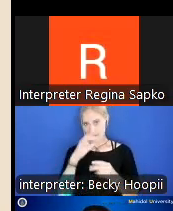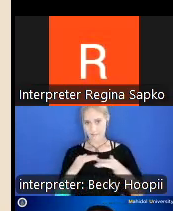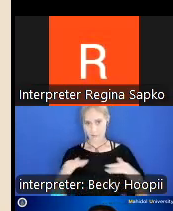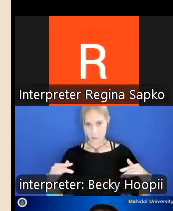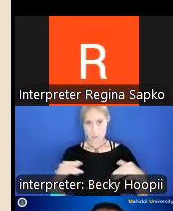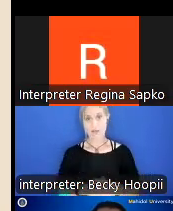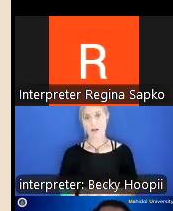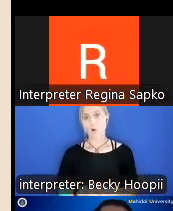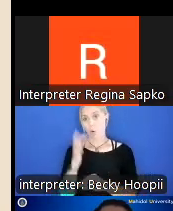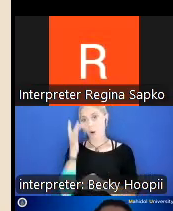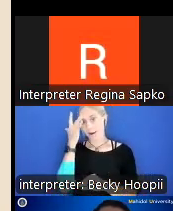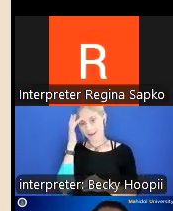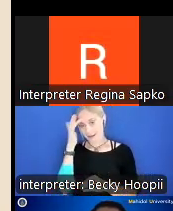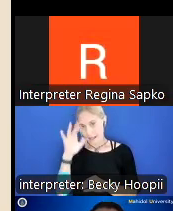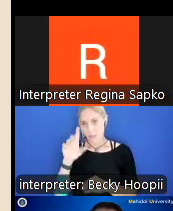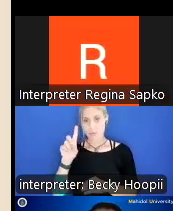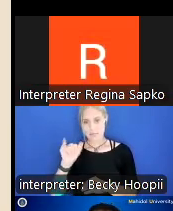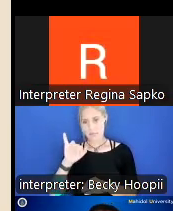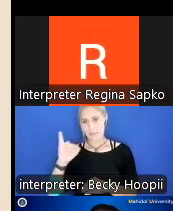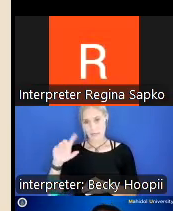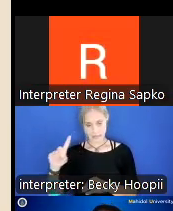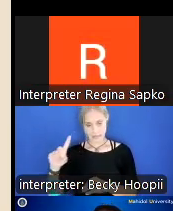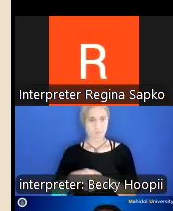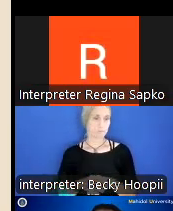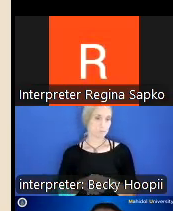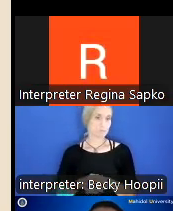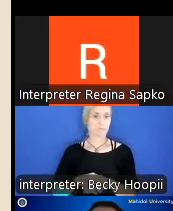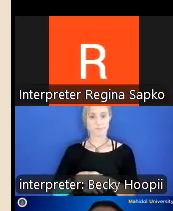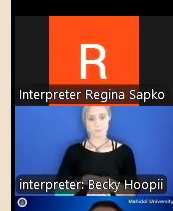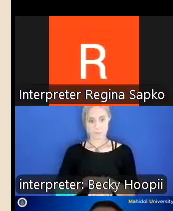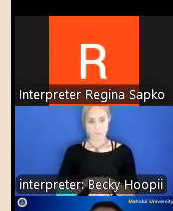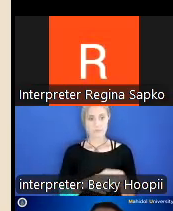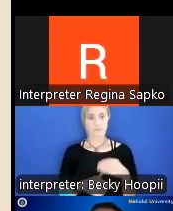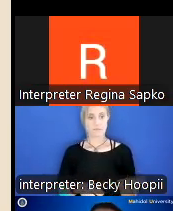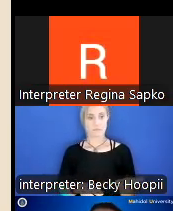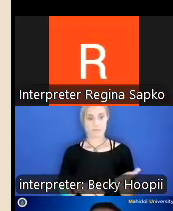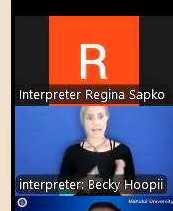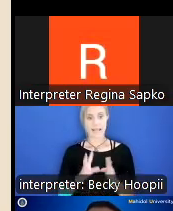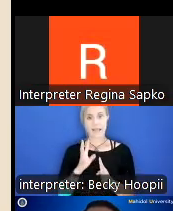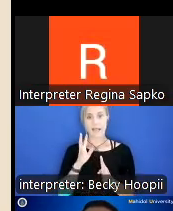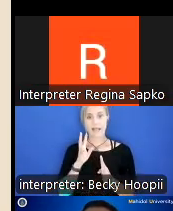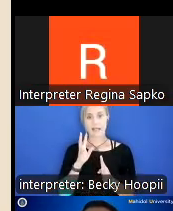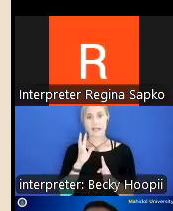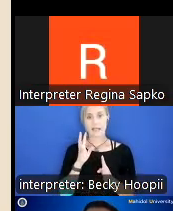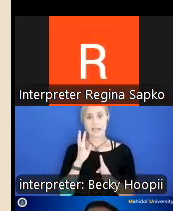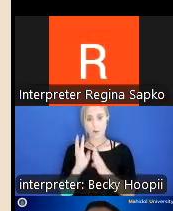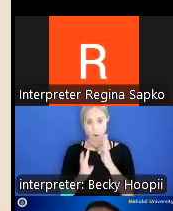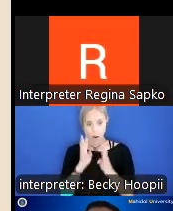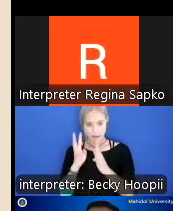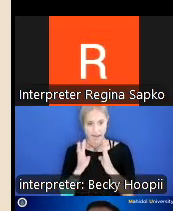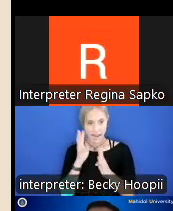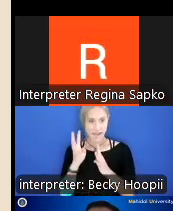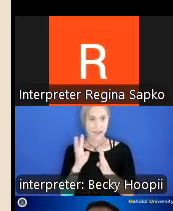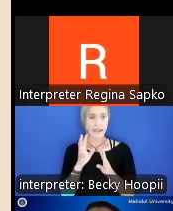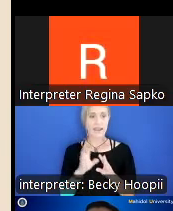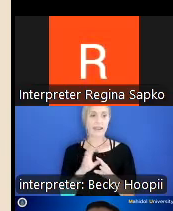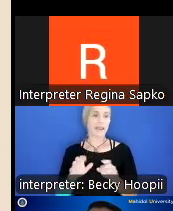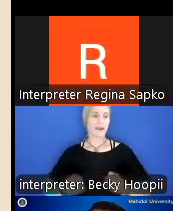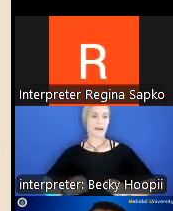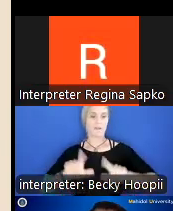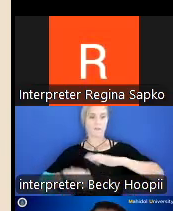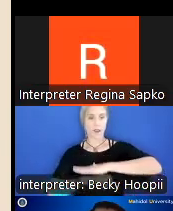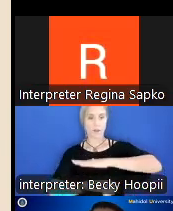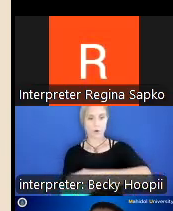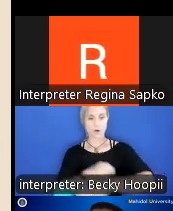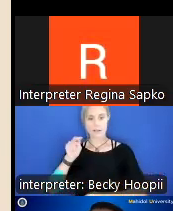disability. Yes, innovative framework like NINA also provide the